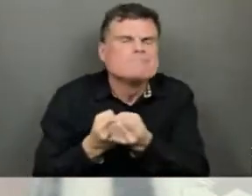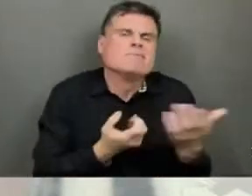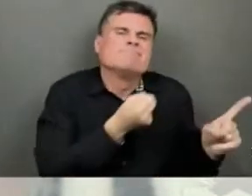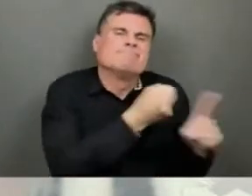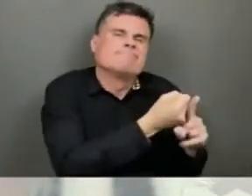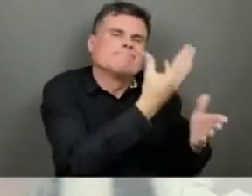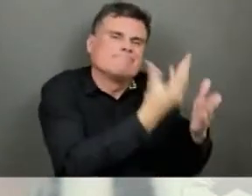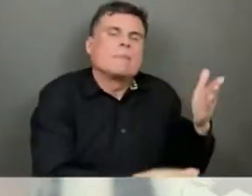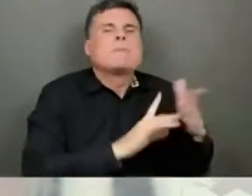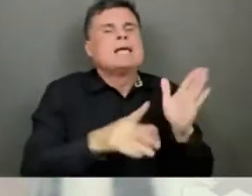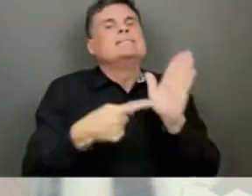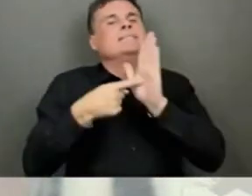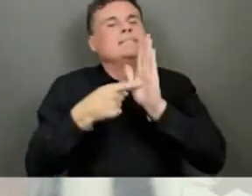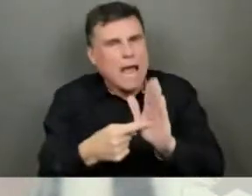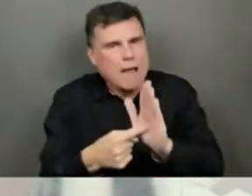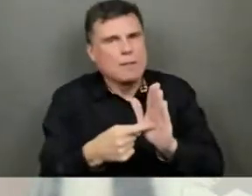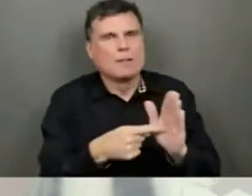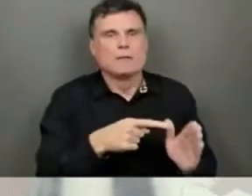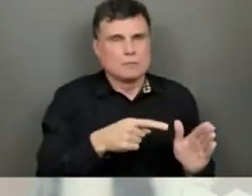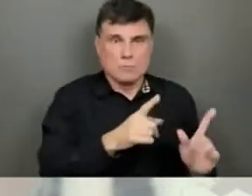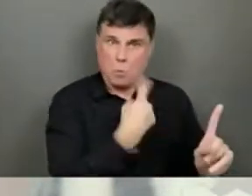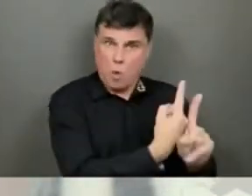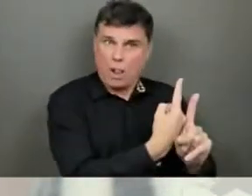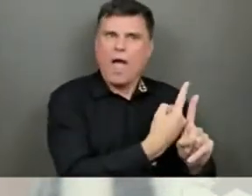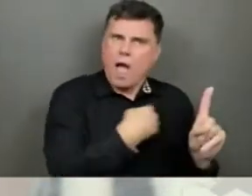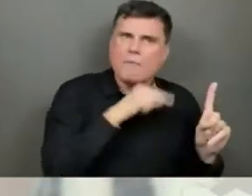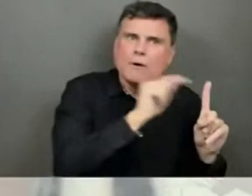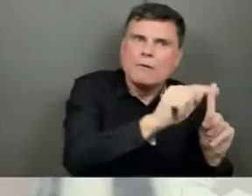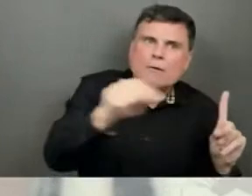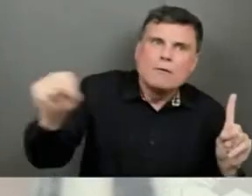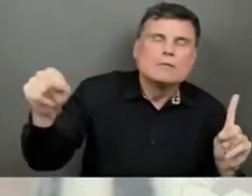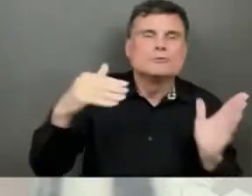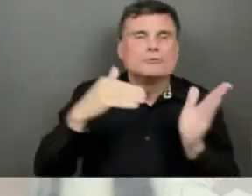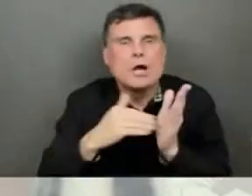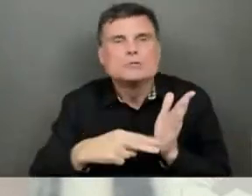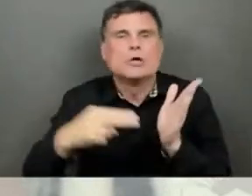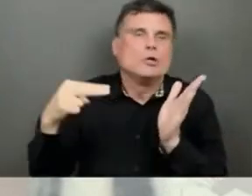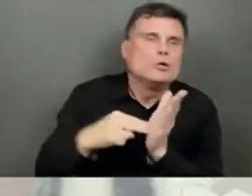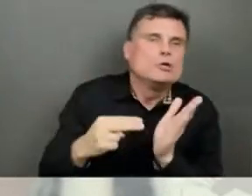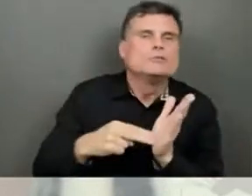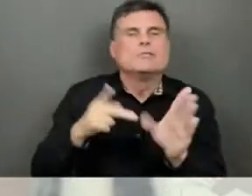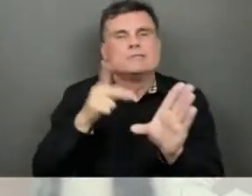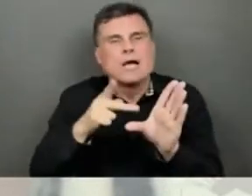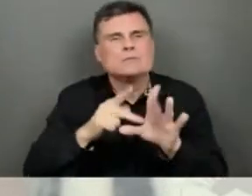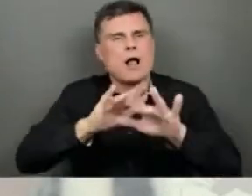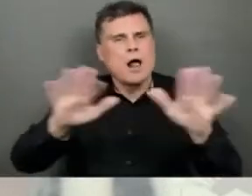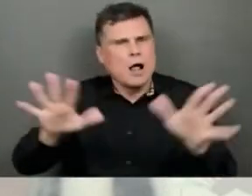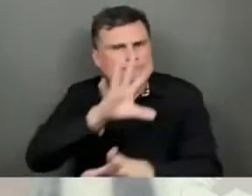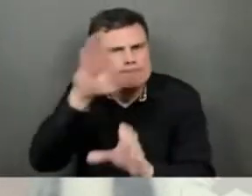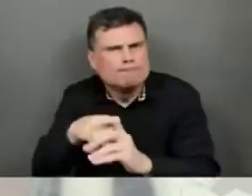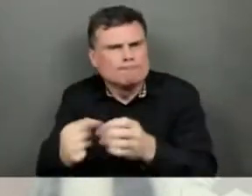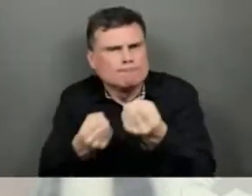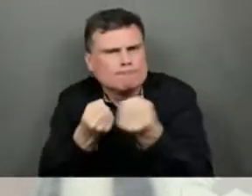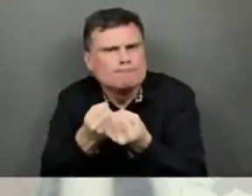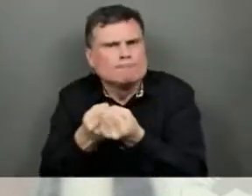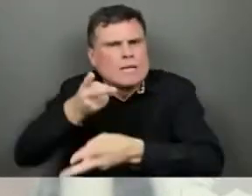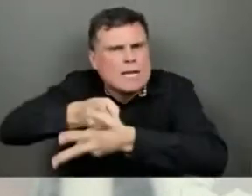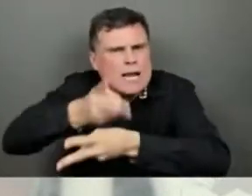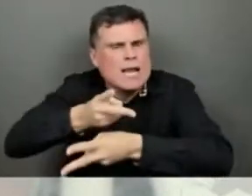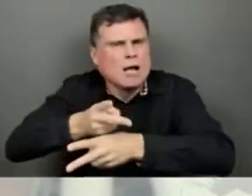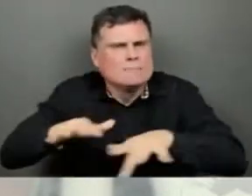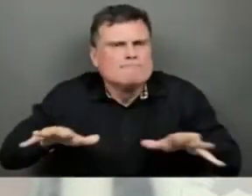clean. And 3 years into this pandemic, let us raise our hands to all of them, recognize all of